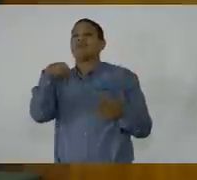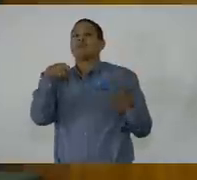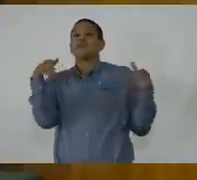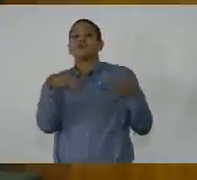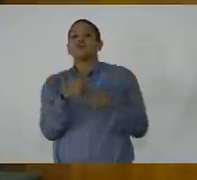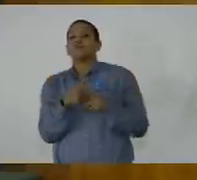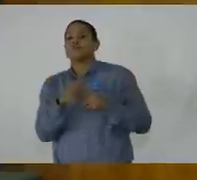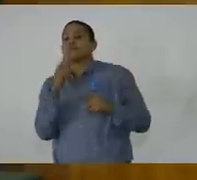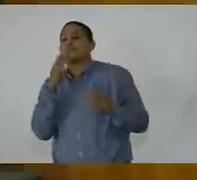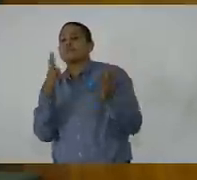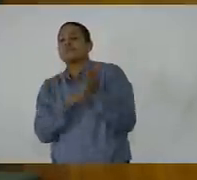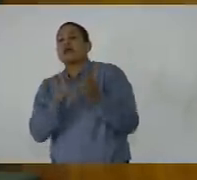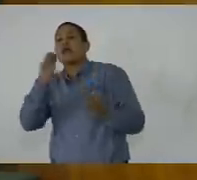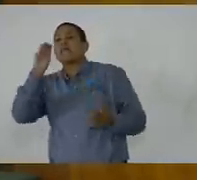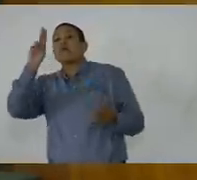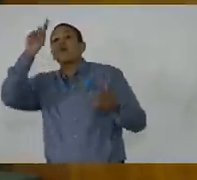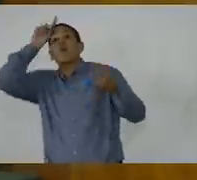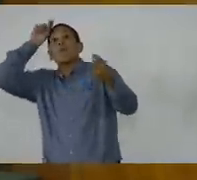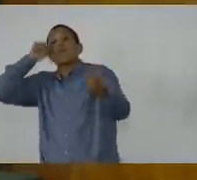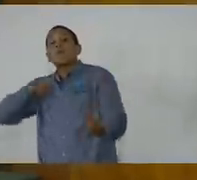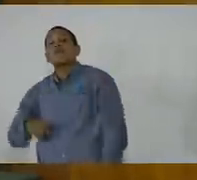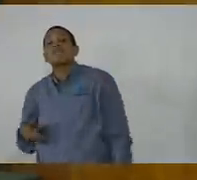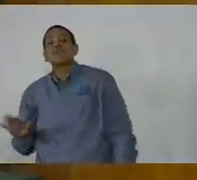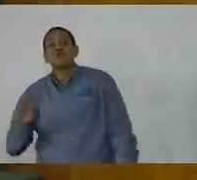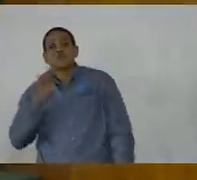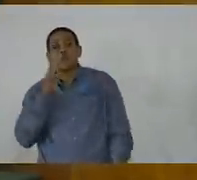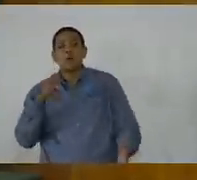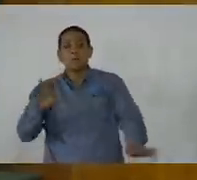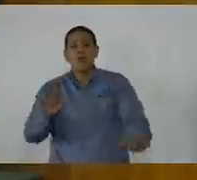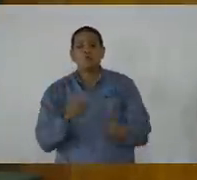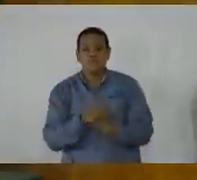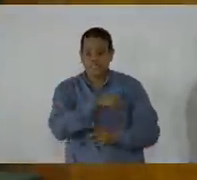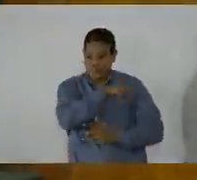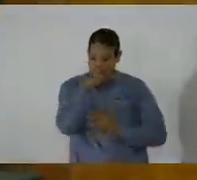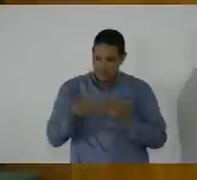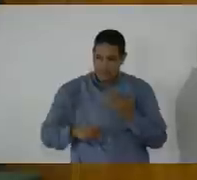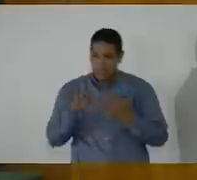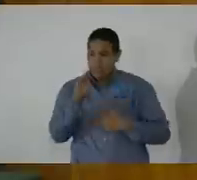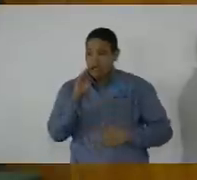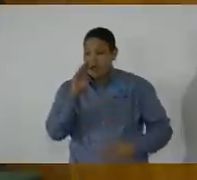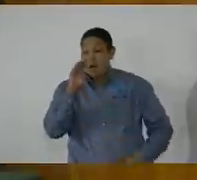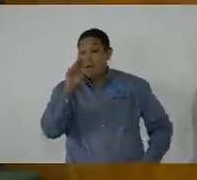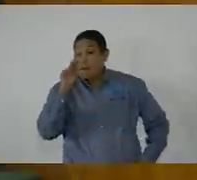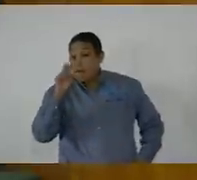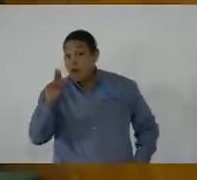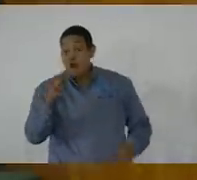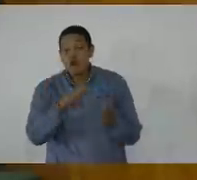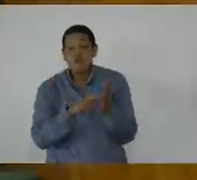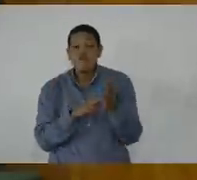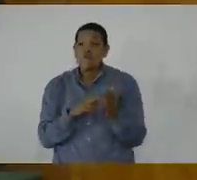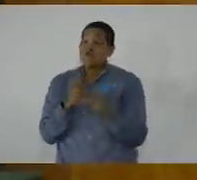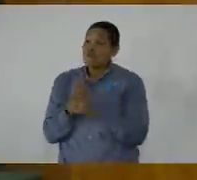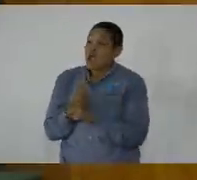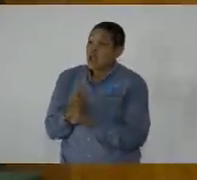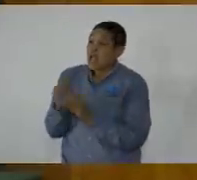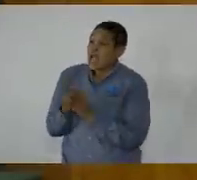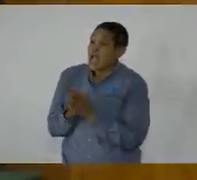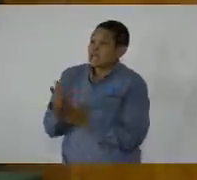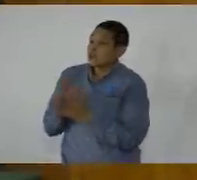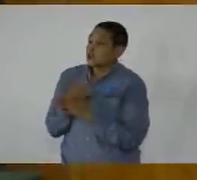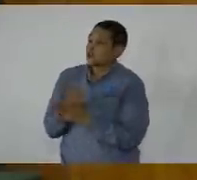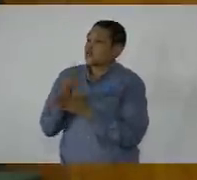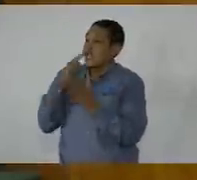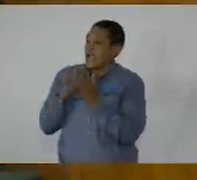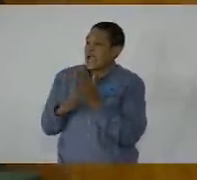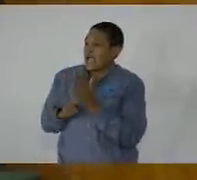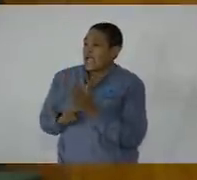have signed memoranda of understanding to permit these border regulatory agencies to share